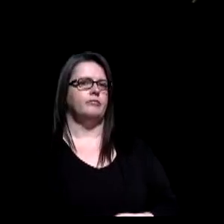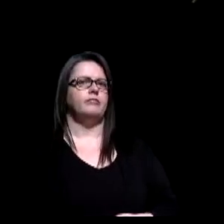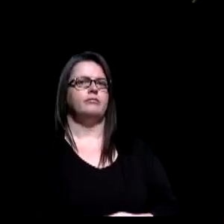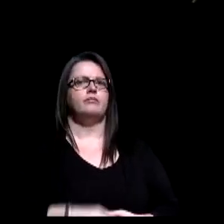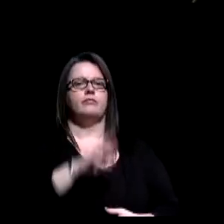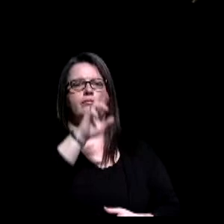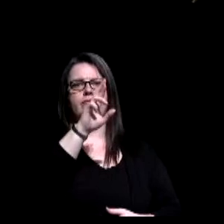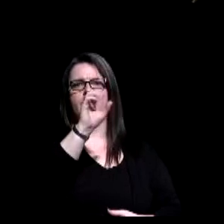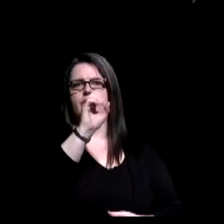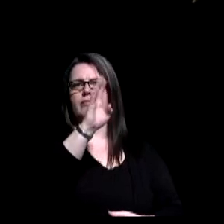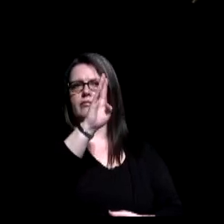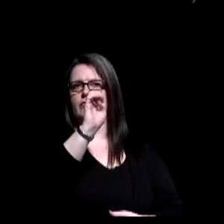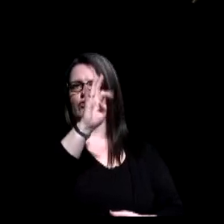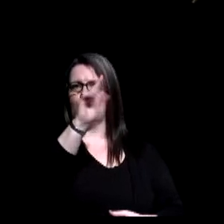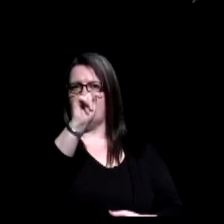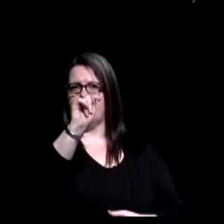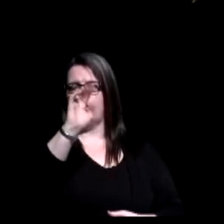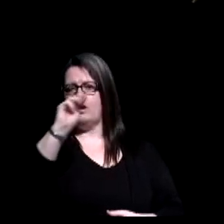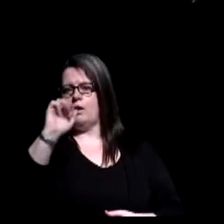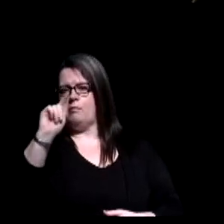Robert Matthews,